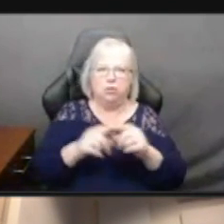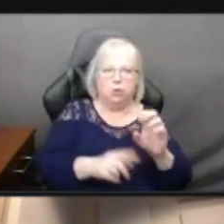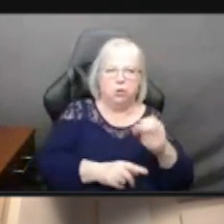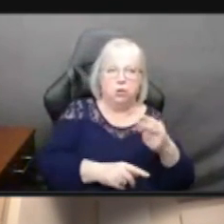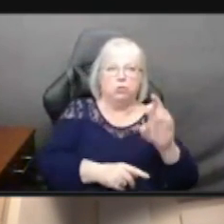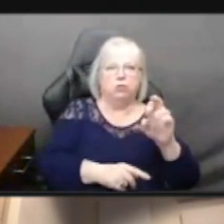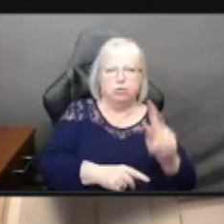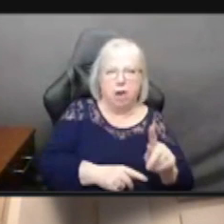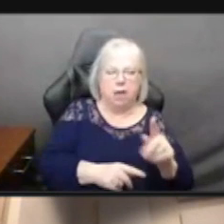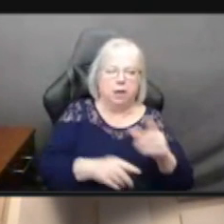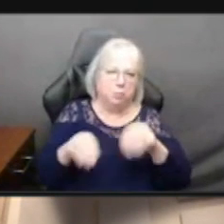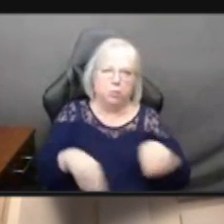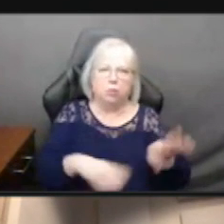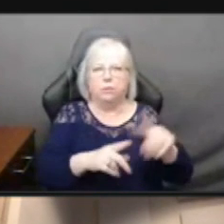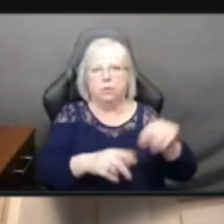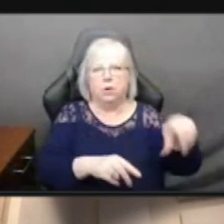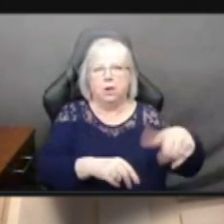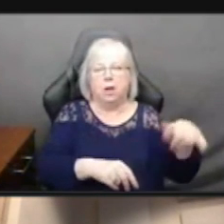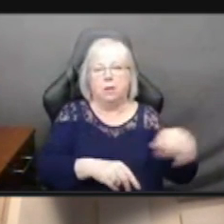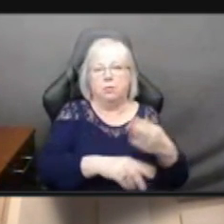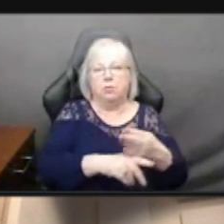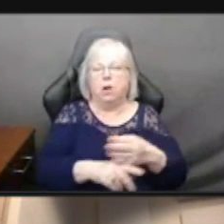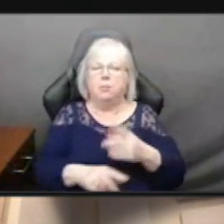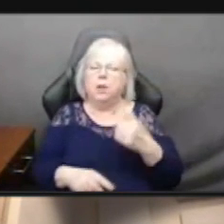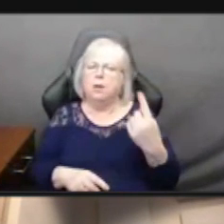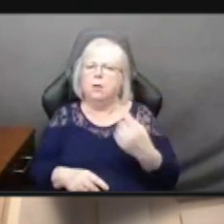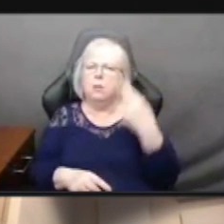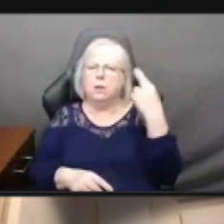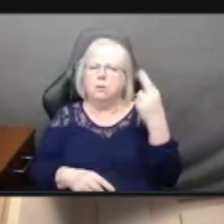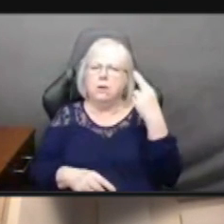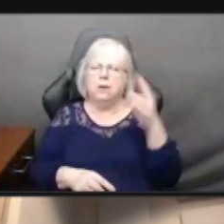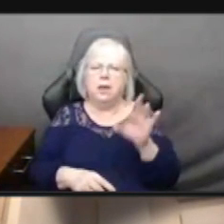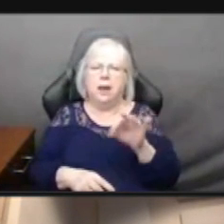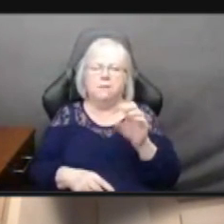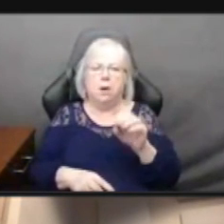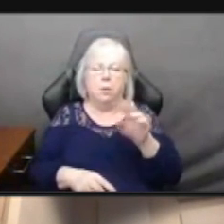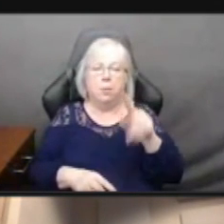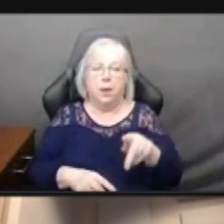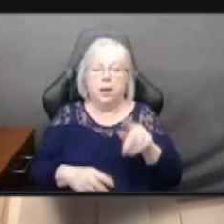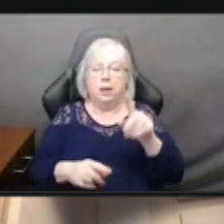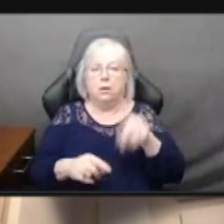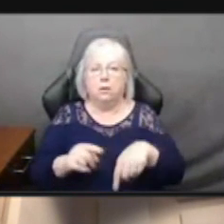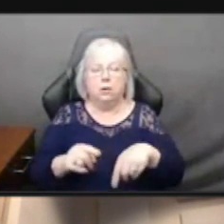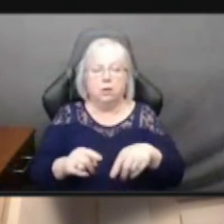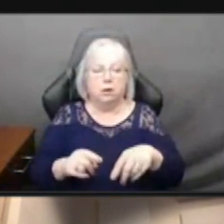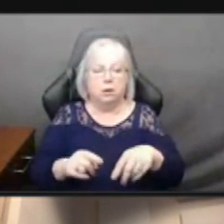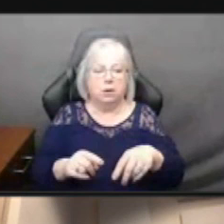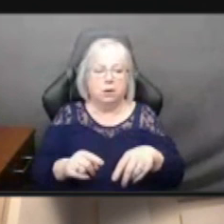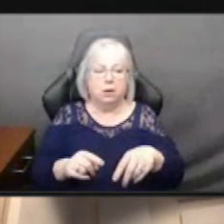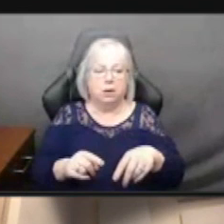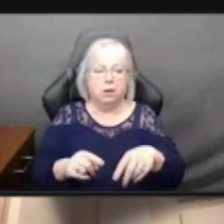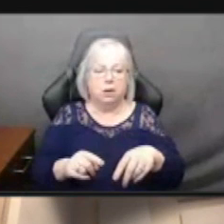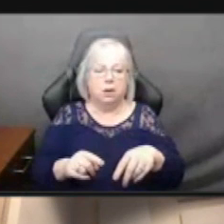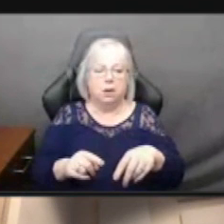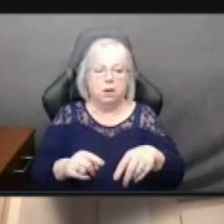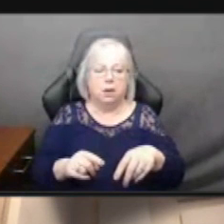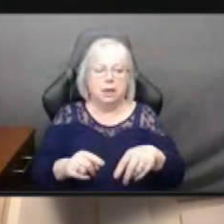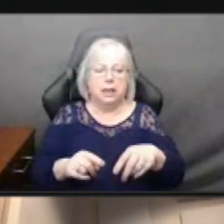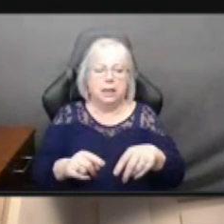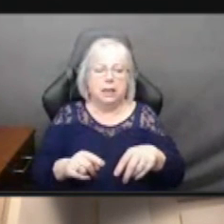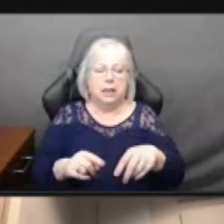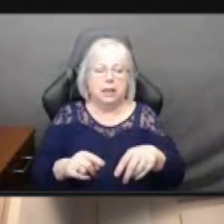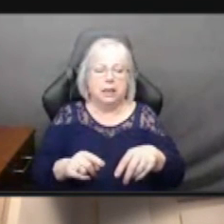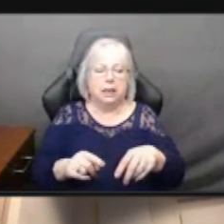that the FOP could not save Chuck from being Stark